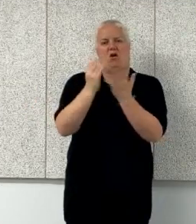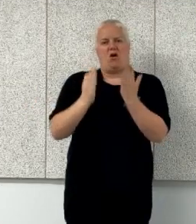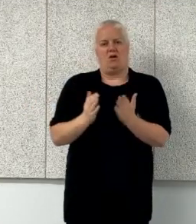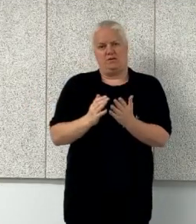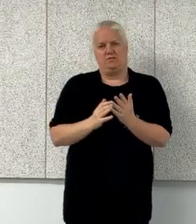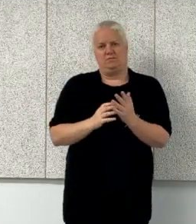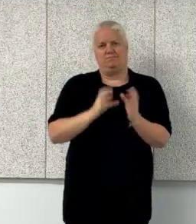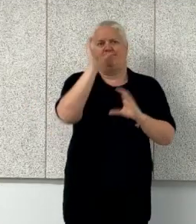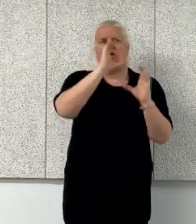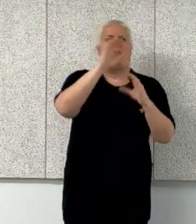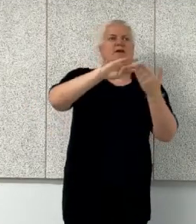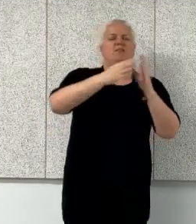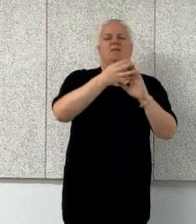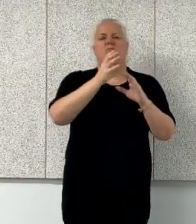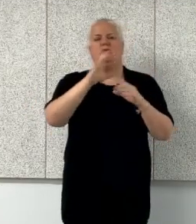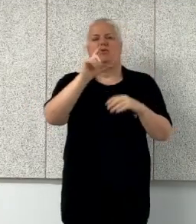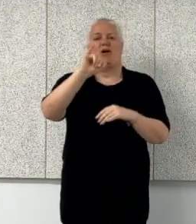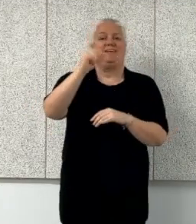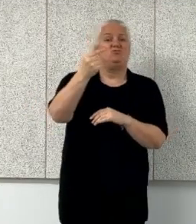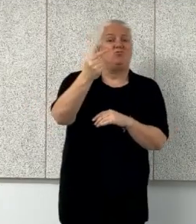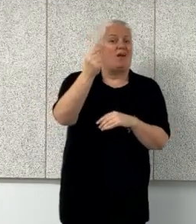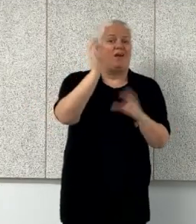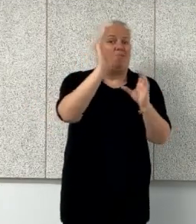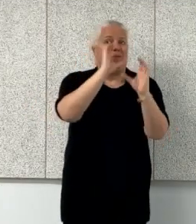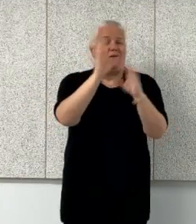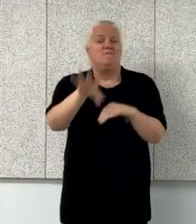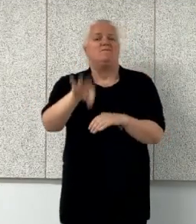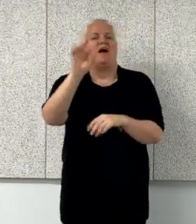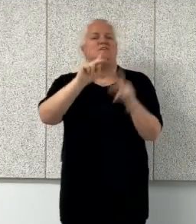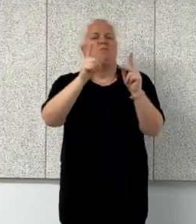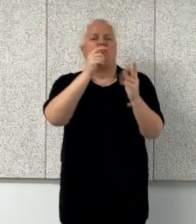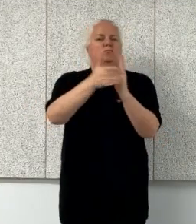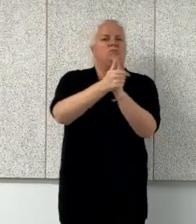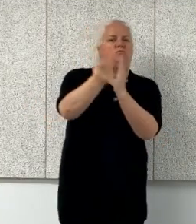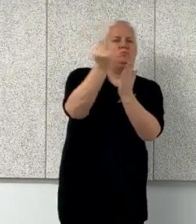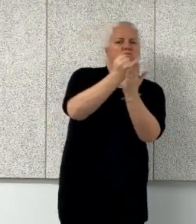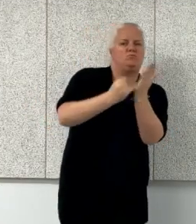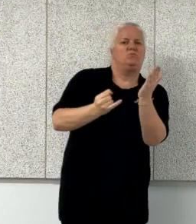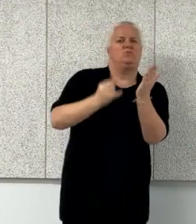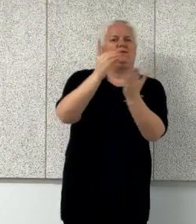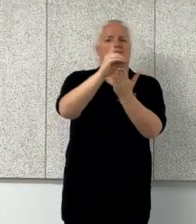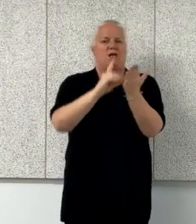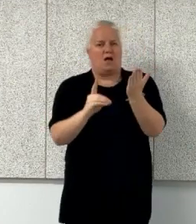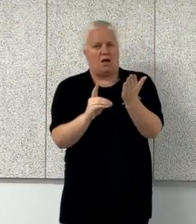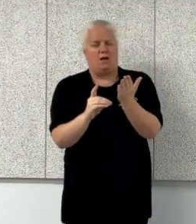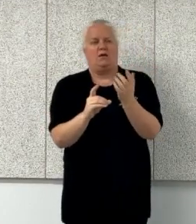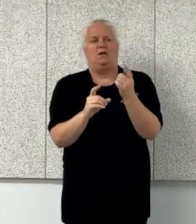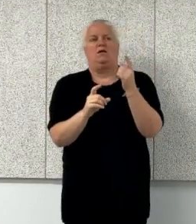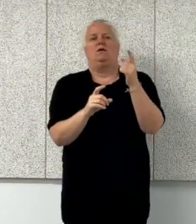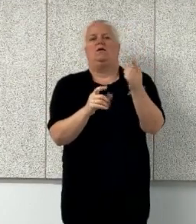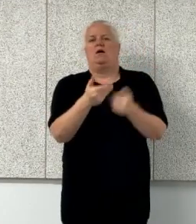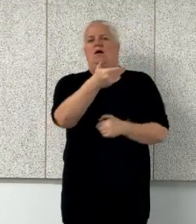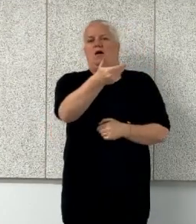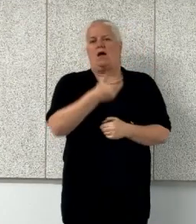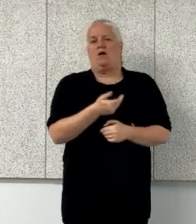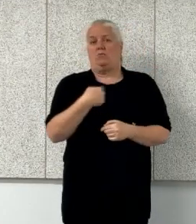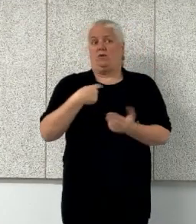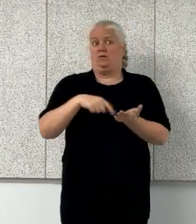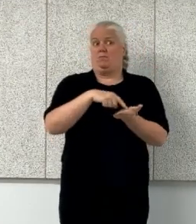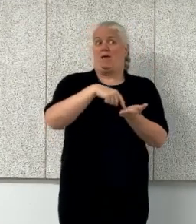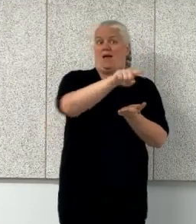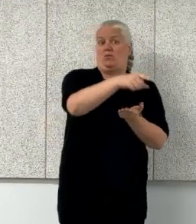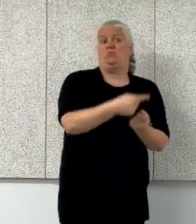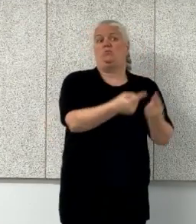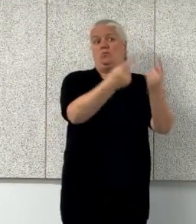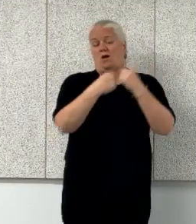into the community, going on Instagram, finding illustrators and designers that can essentially, you can pay to come